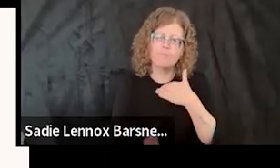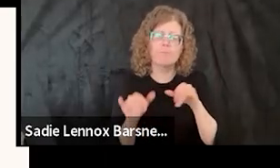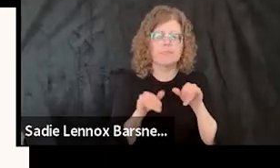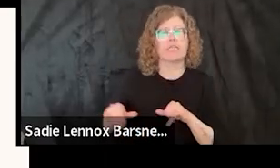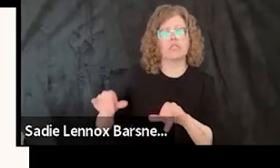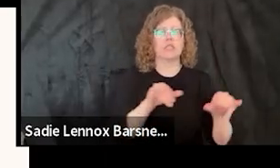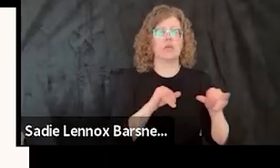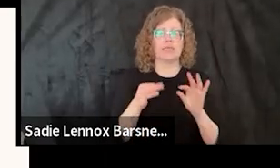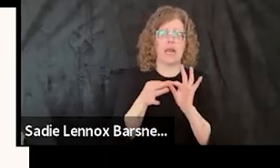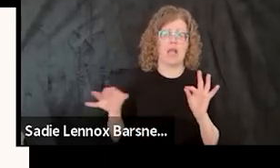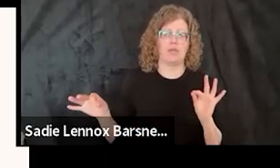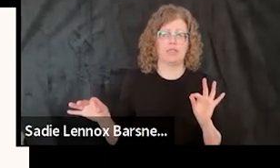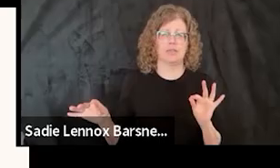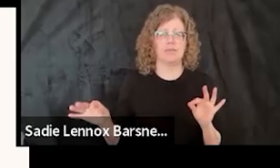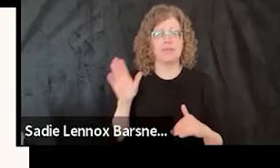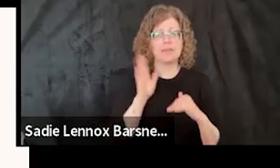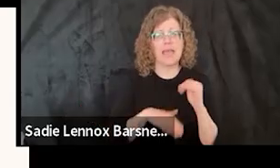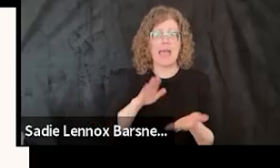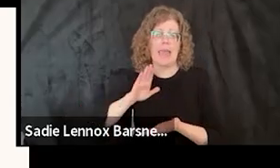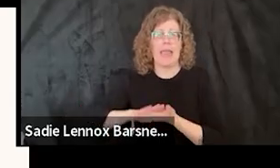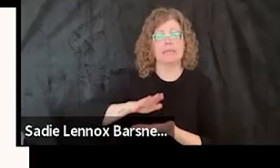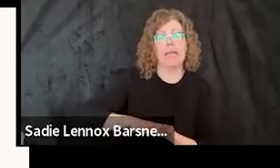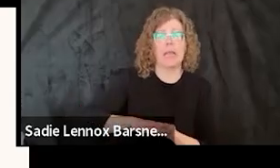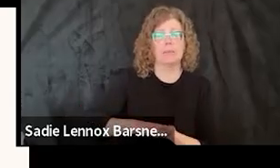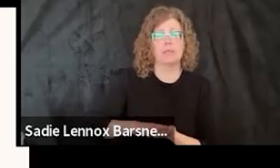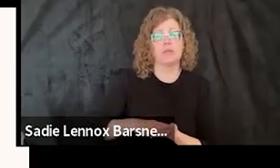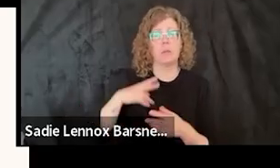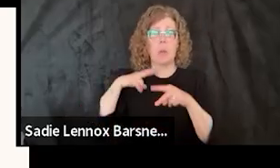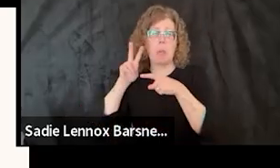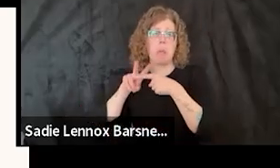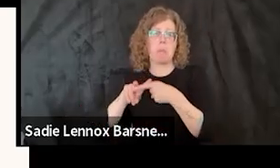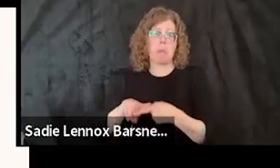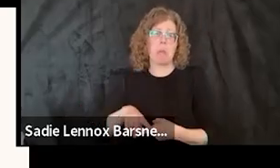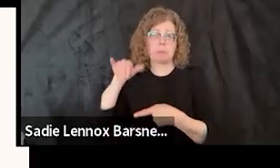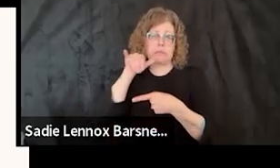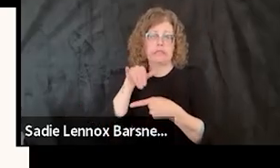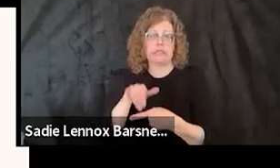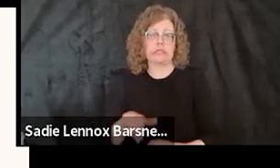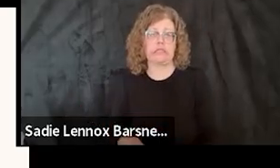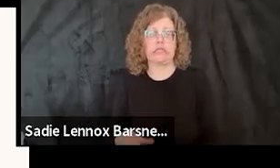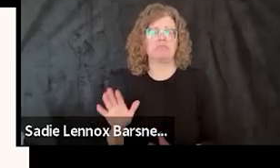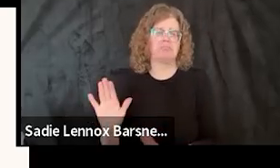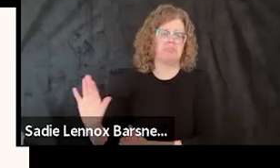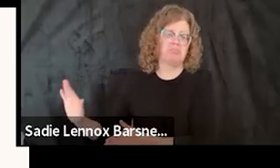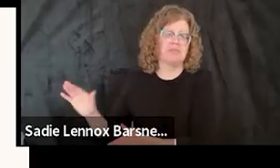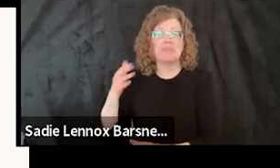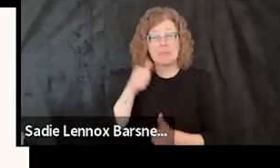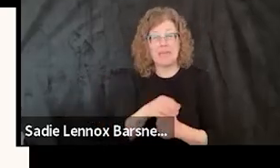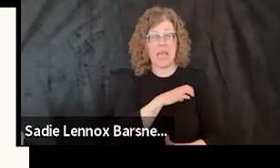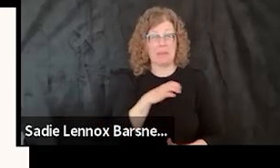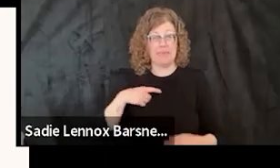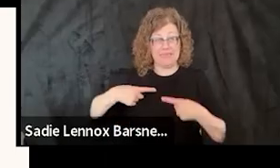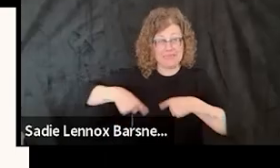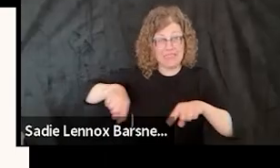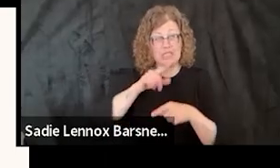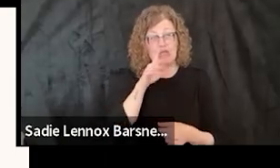concise. Avoid jargon or technical language, remembering that assessment committee members will be made up of people from